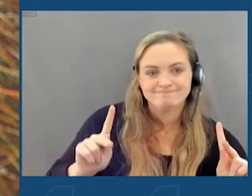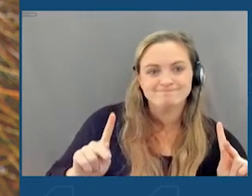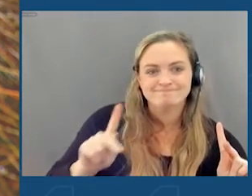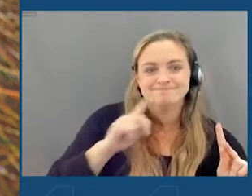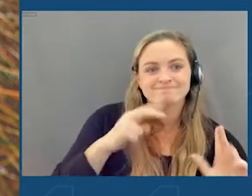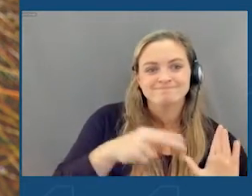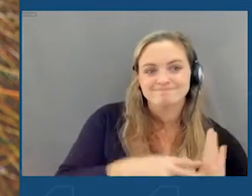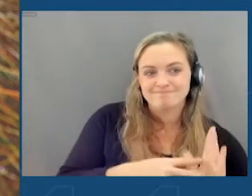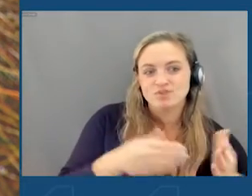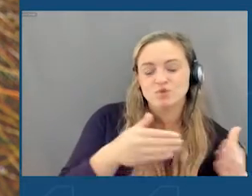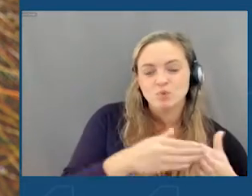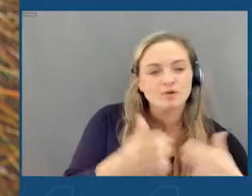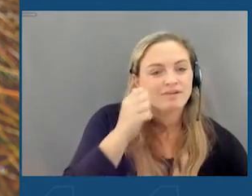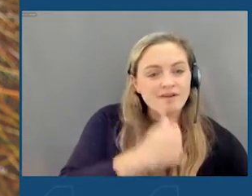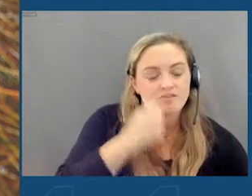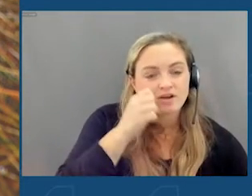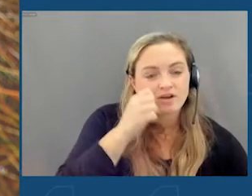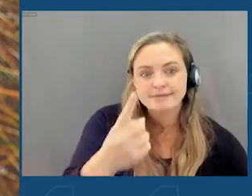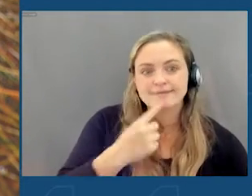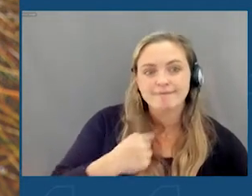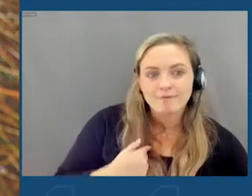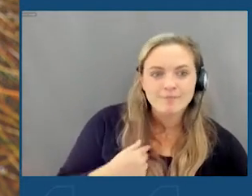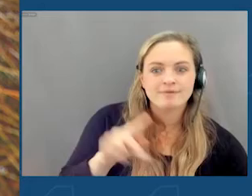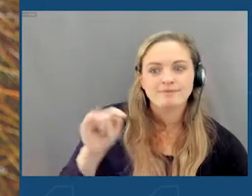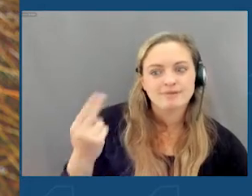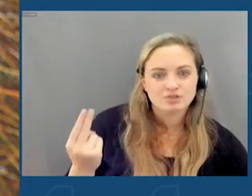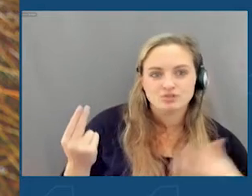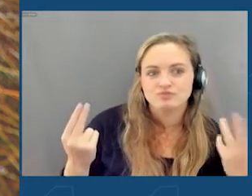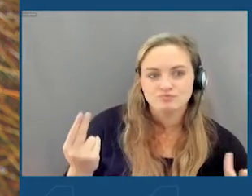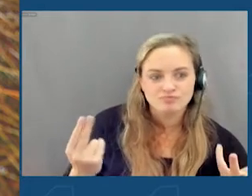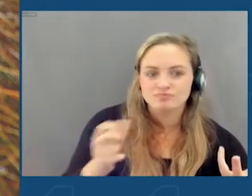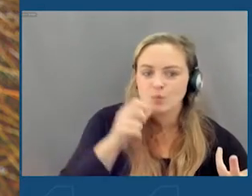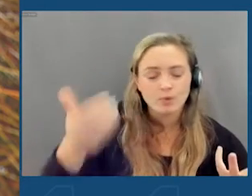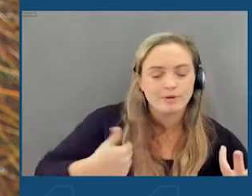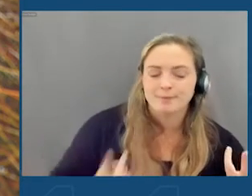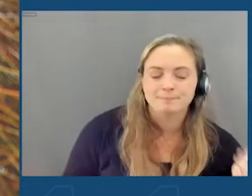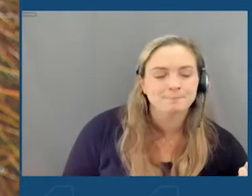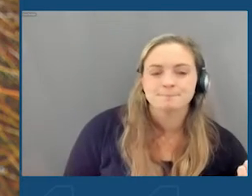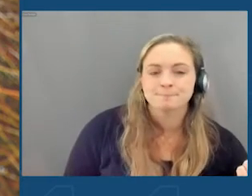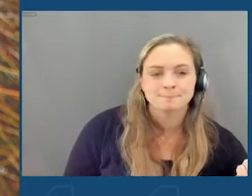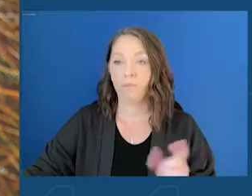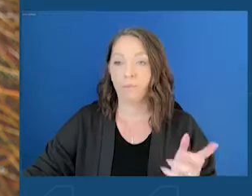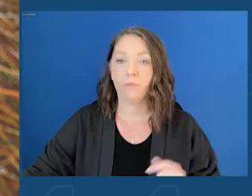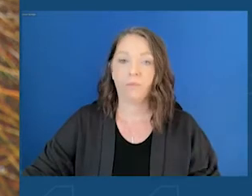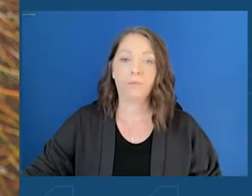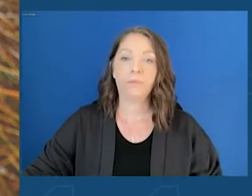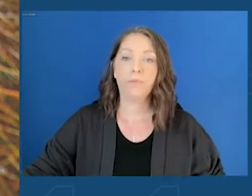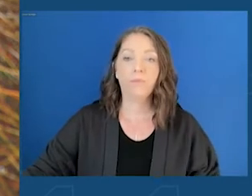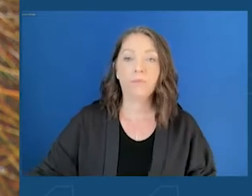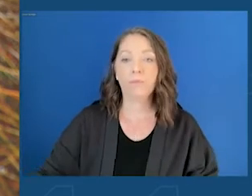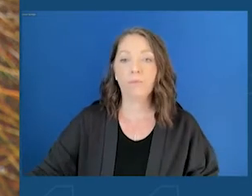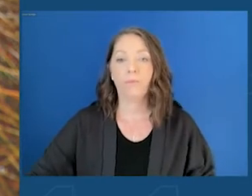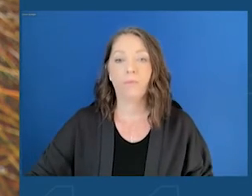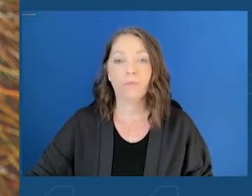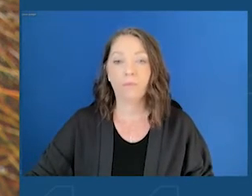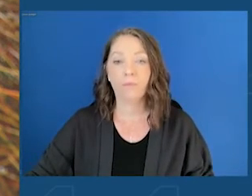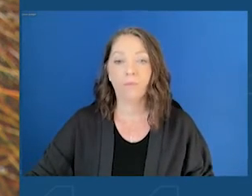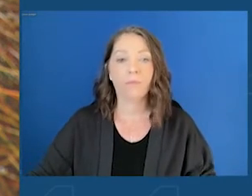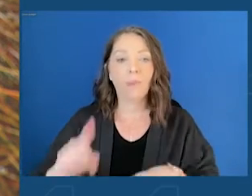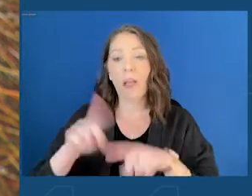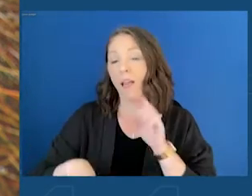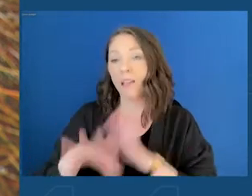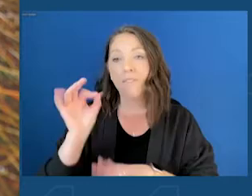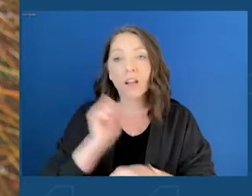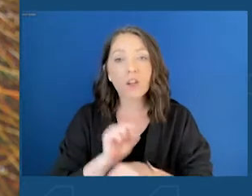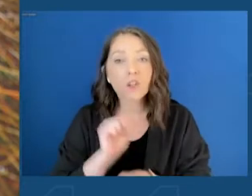each and every day and tell me, Tish, they won't hire me. Tish, I can't find a job. Tish, I can't